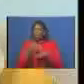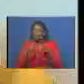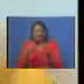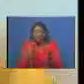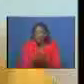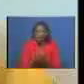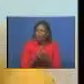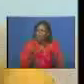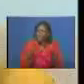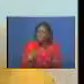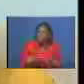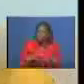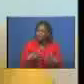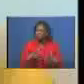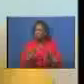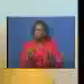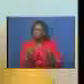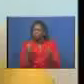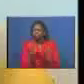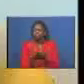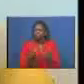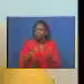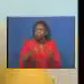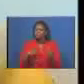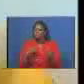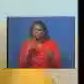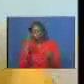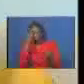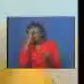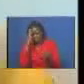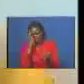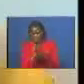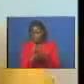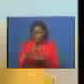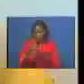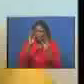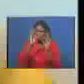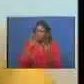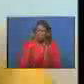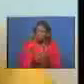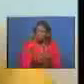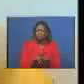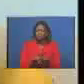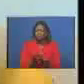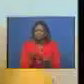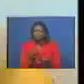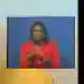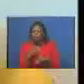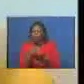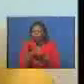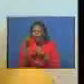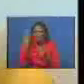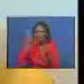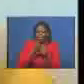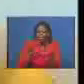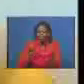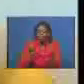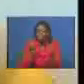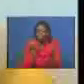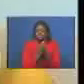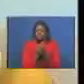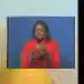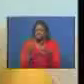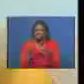to disabled people those all are mentioned in the thing so we are actually right going that way and definitely disability is not